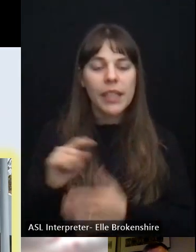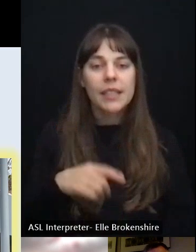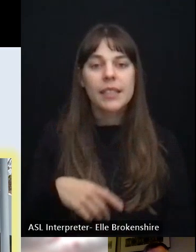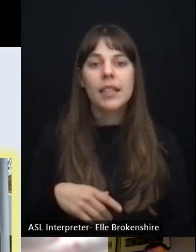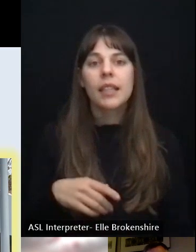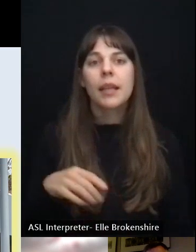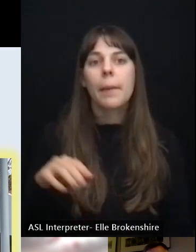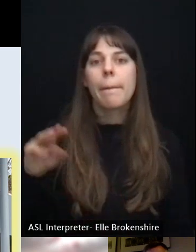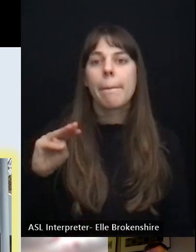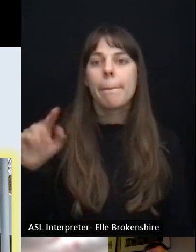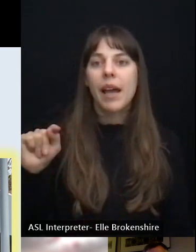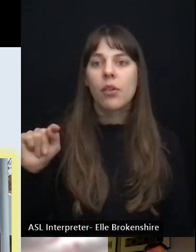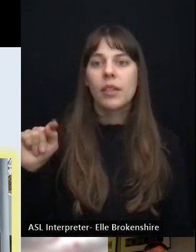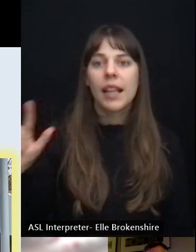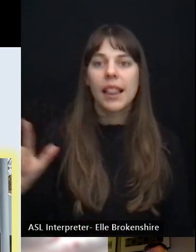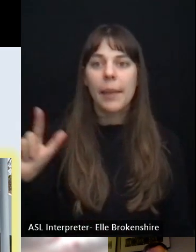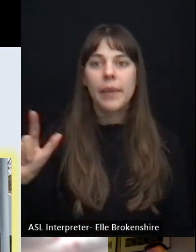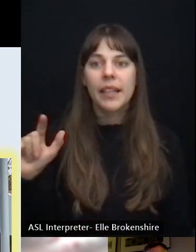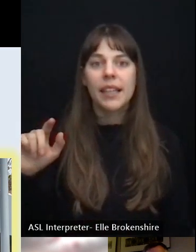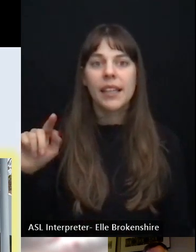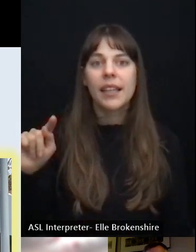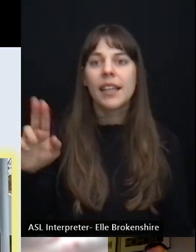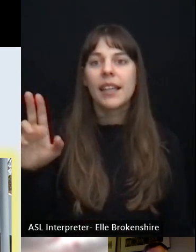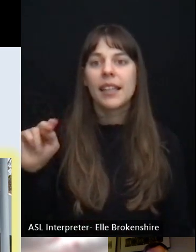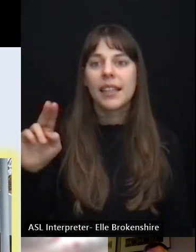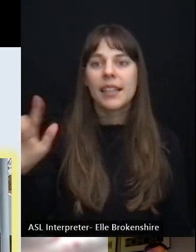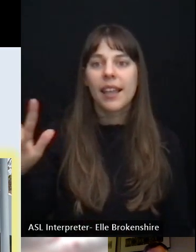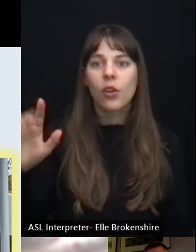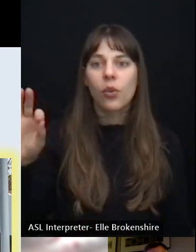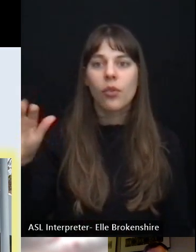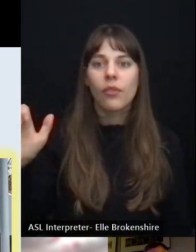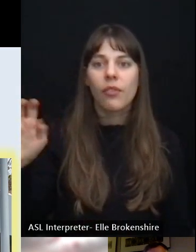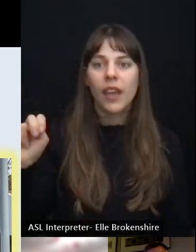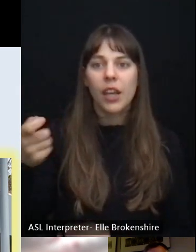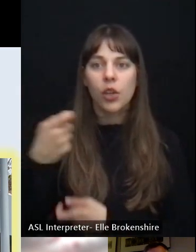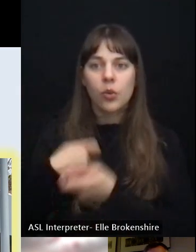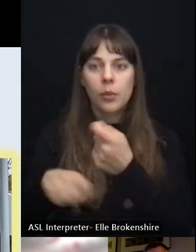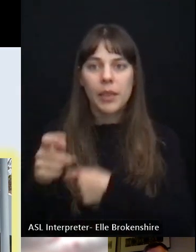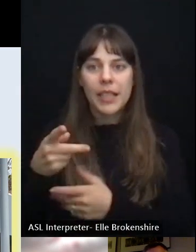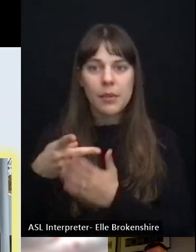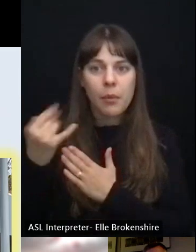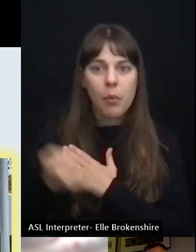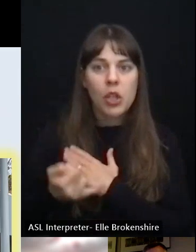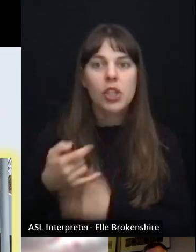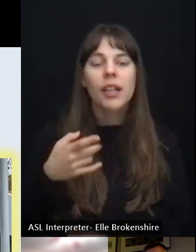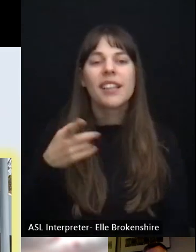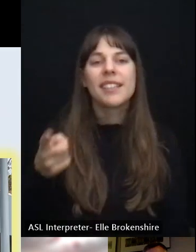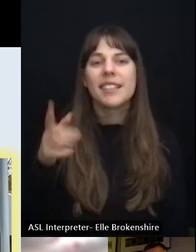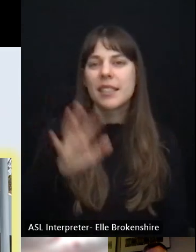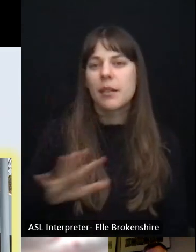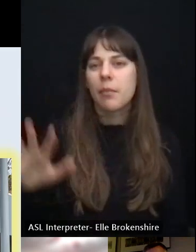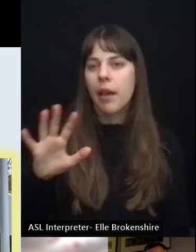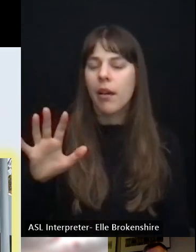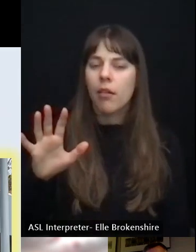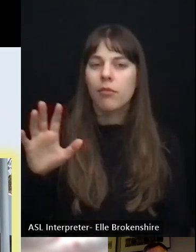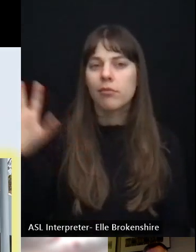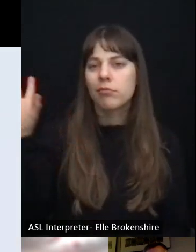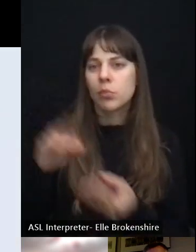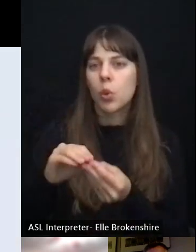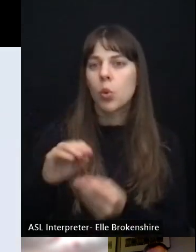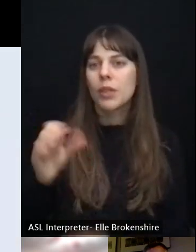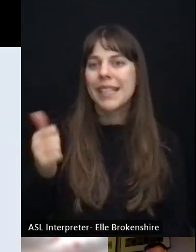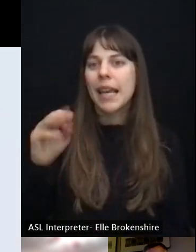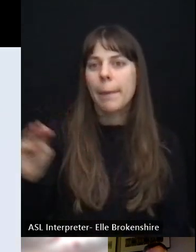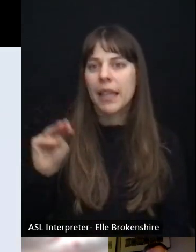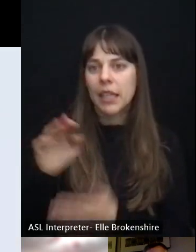the Mount Lebanon Tunnel fan replacement project. And that particular project is about a value of about $10 million. The picture